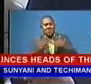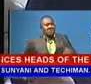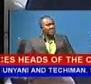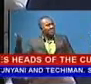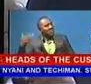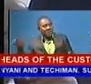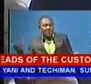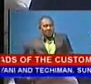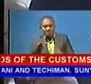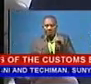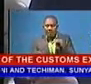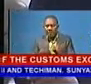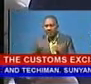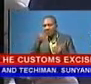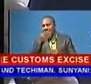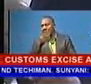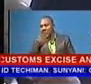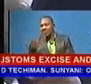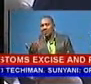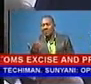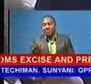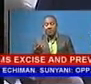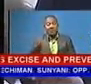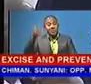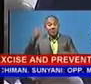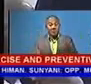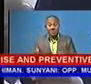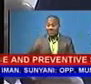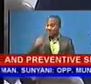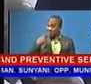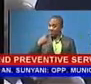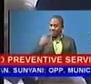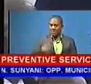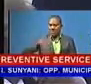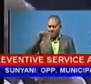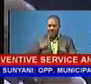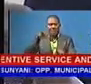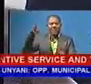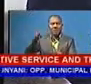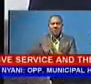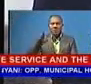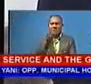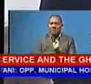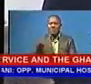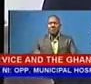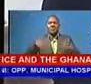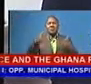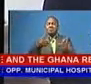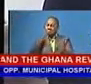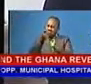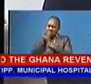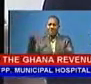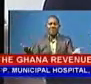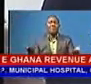raised them that there's additional information. The court ruled that we're entitled to tender those documents, and therefore we have brought